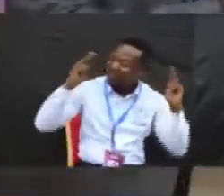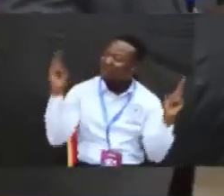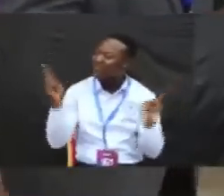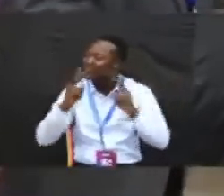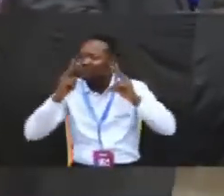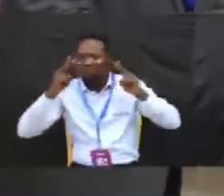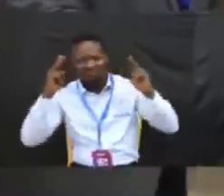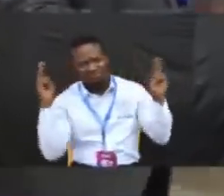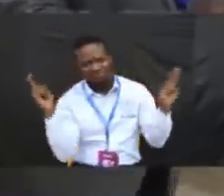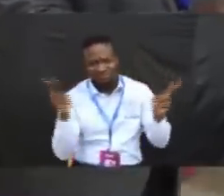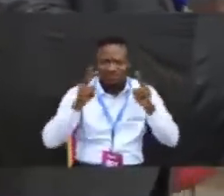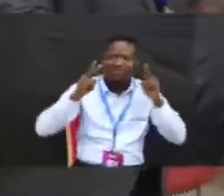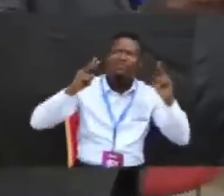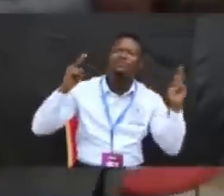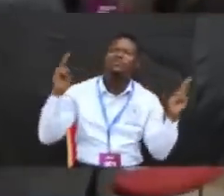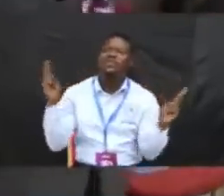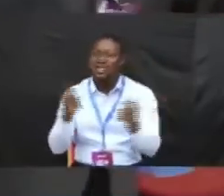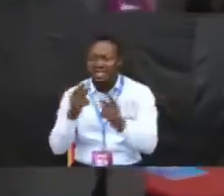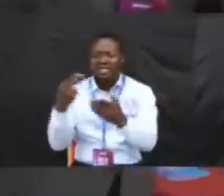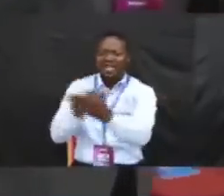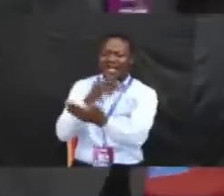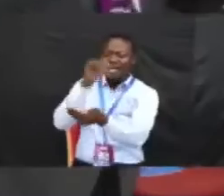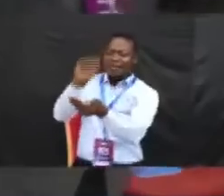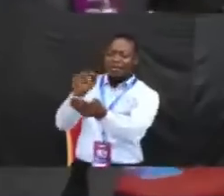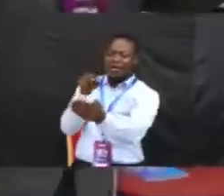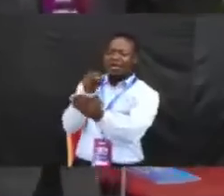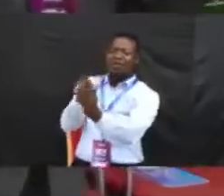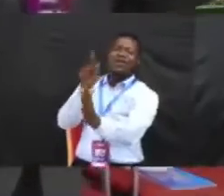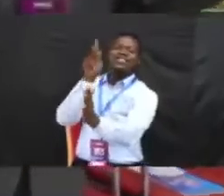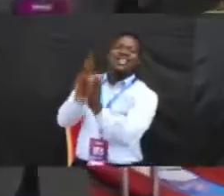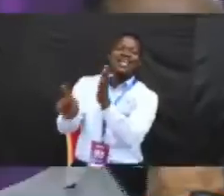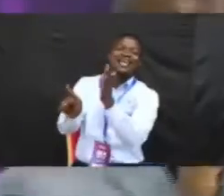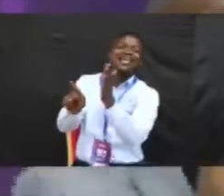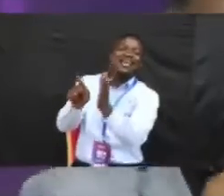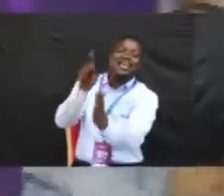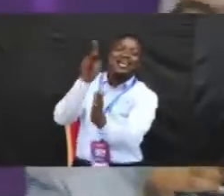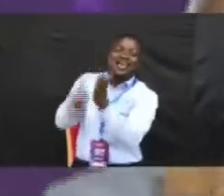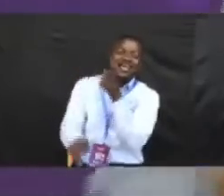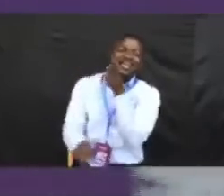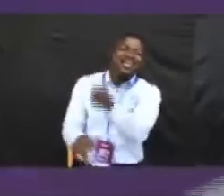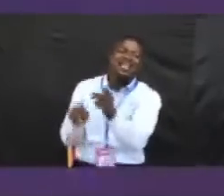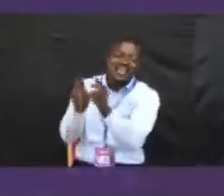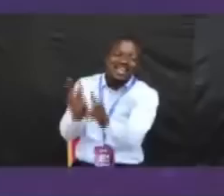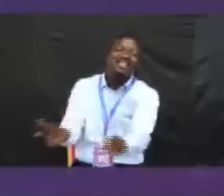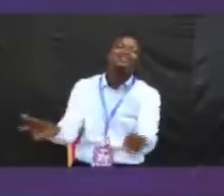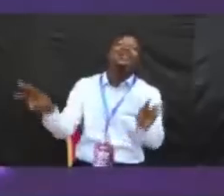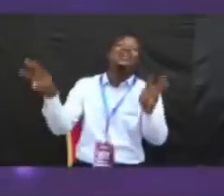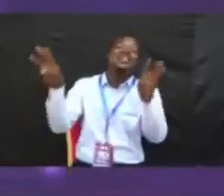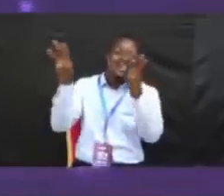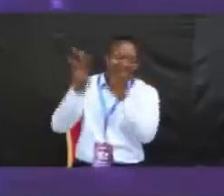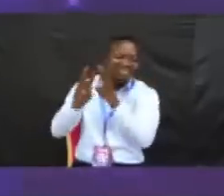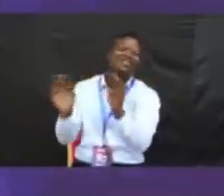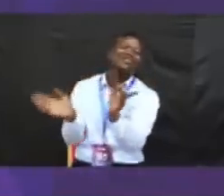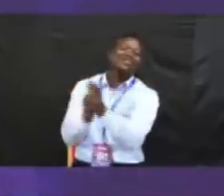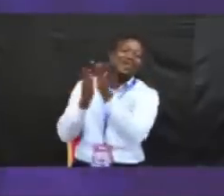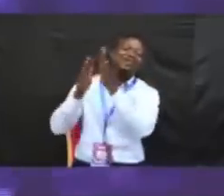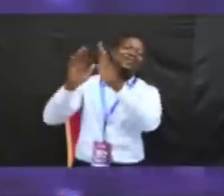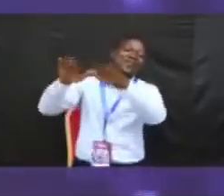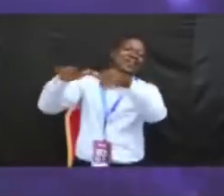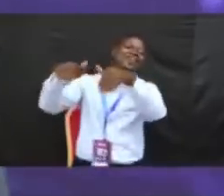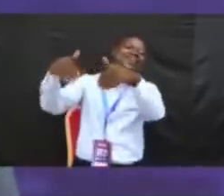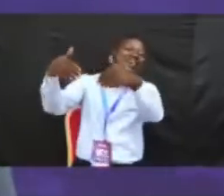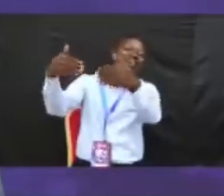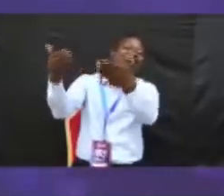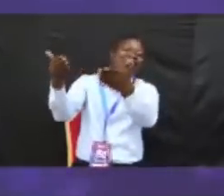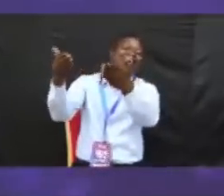victory. The lamb of God of God was He is worthy. He is worthy to be